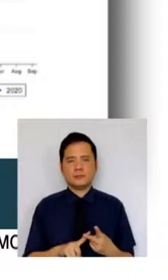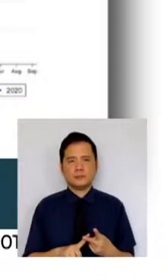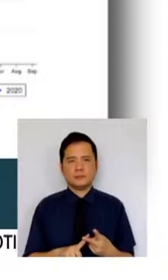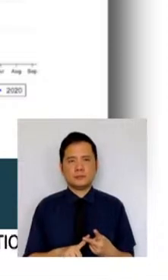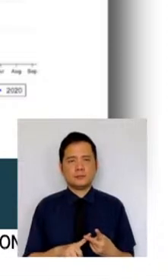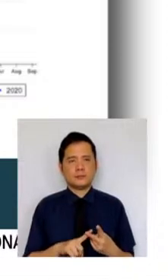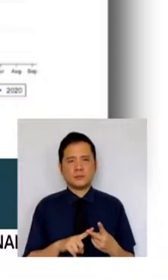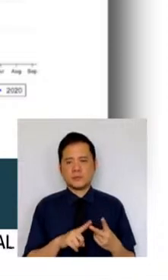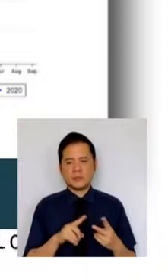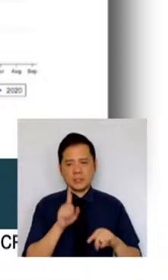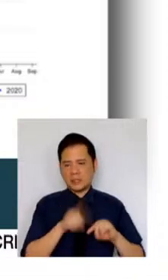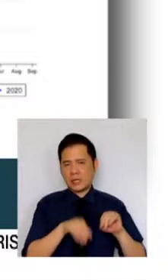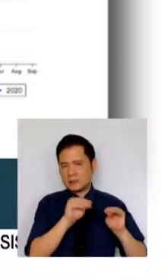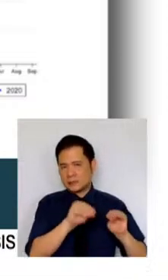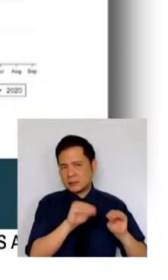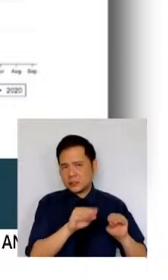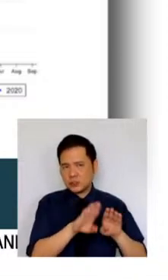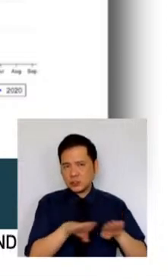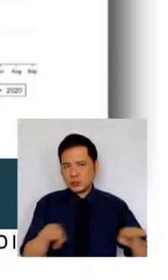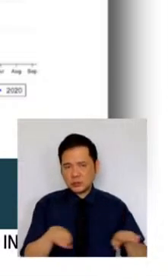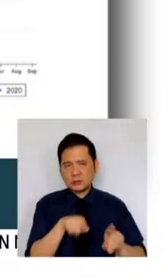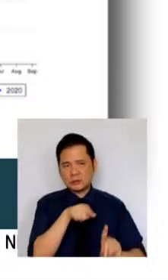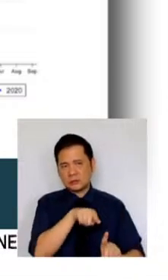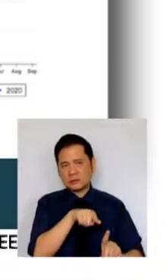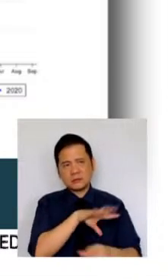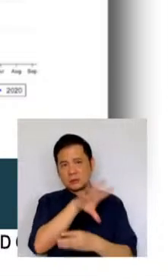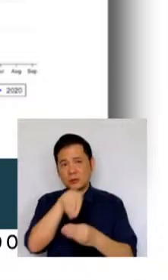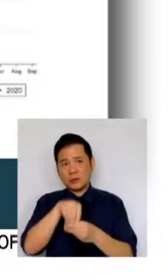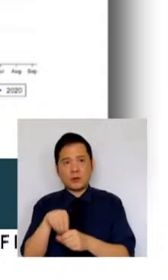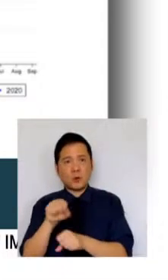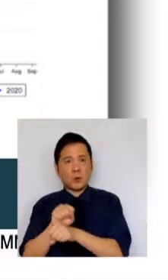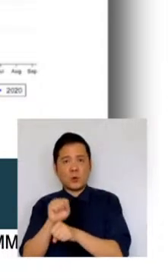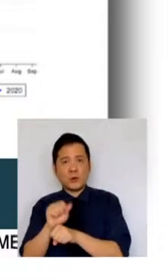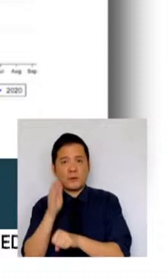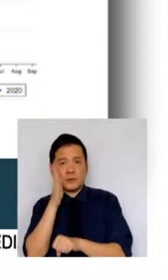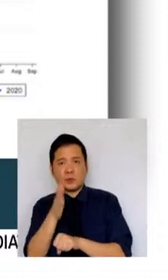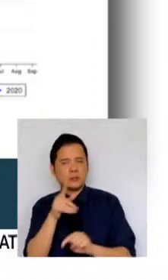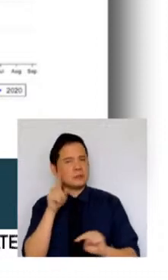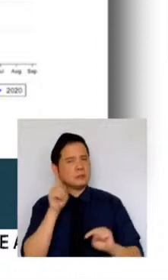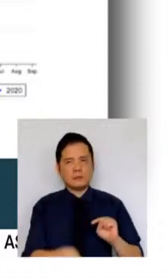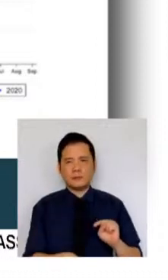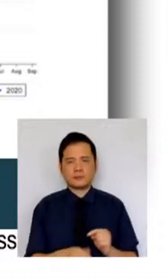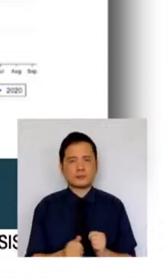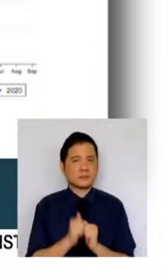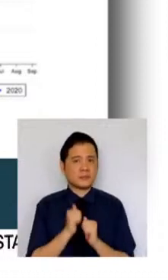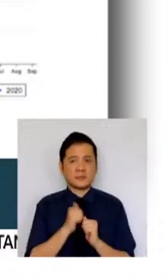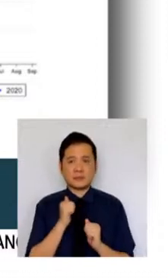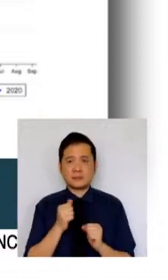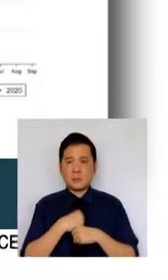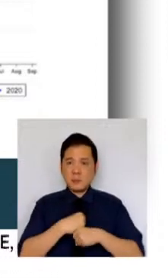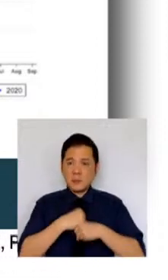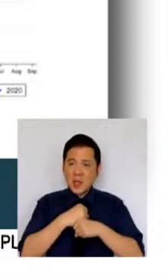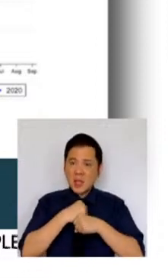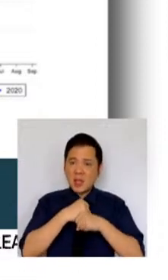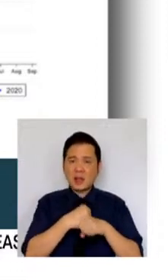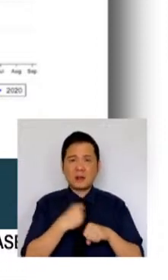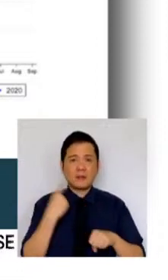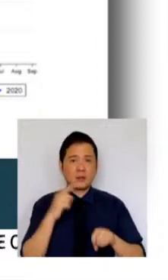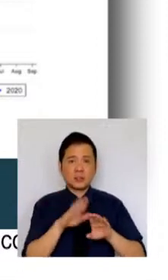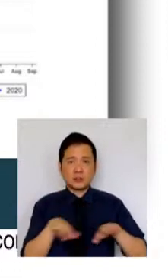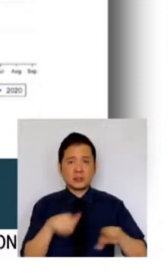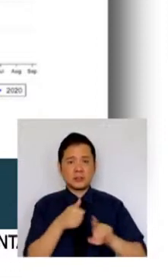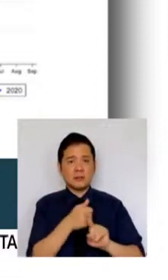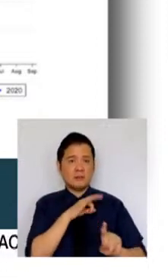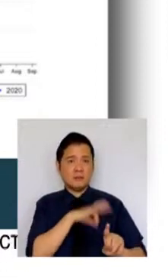who become members of the labor force in the future, we would not expect high productivity from these children when they join the